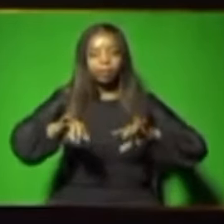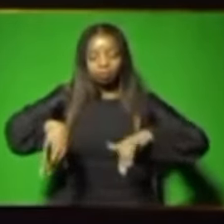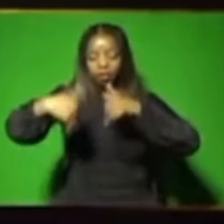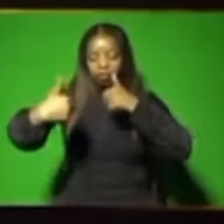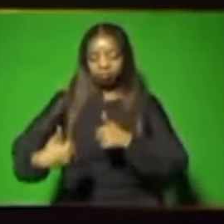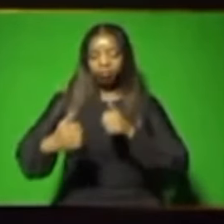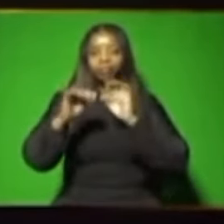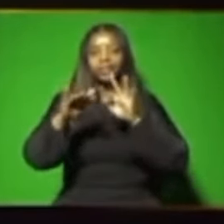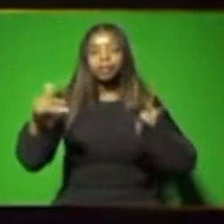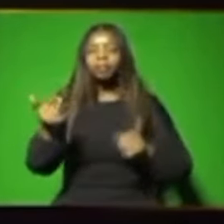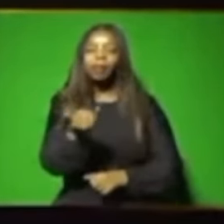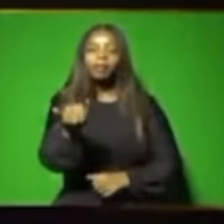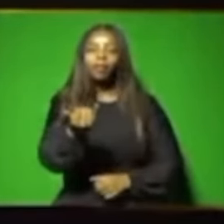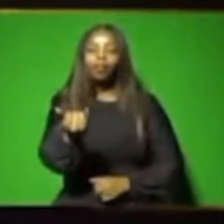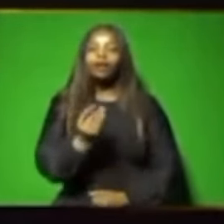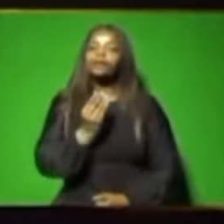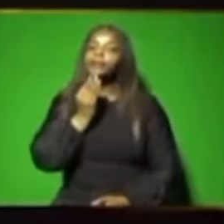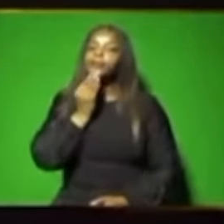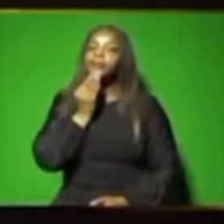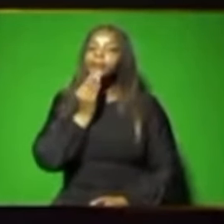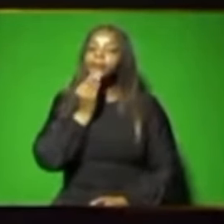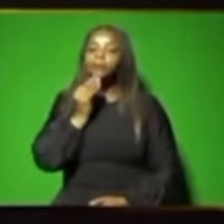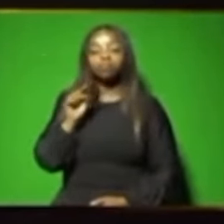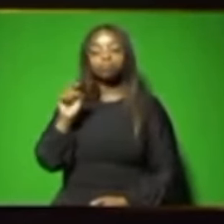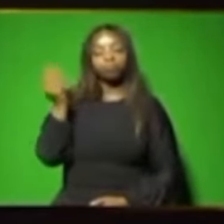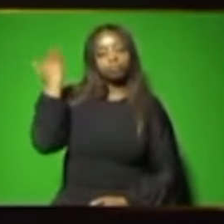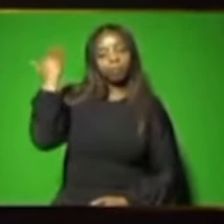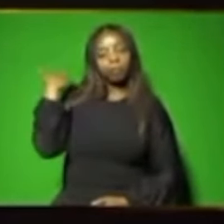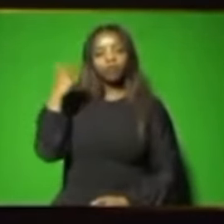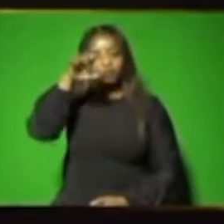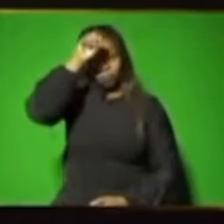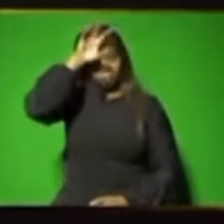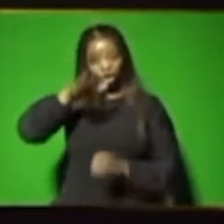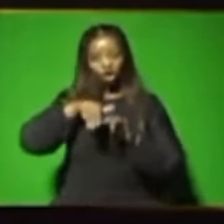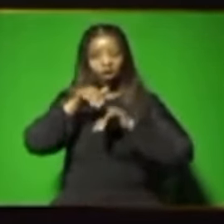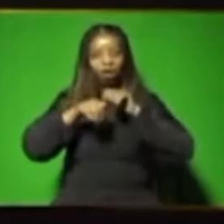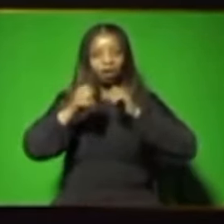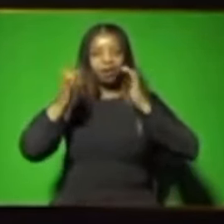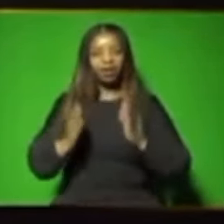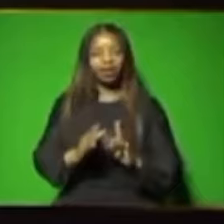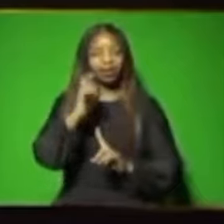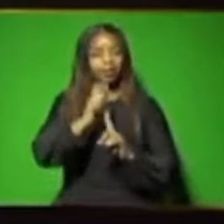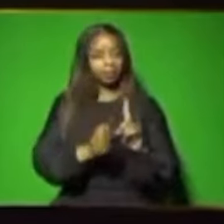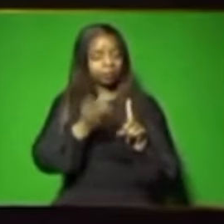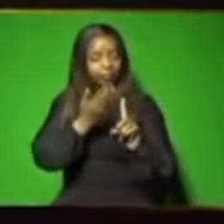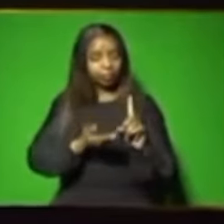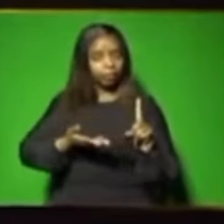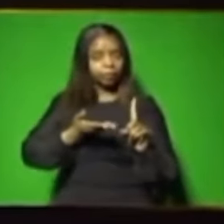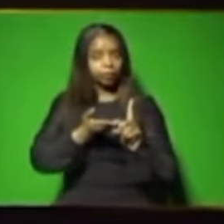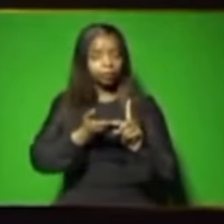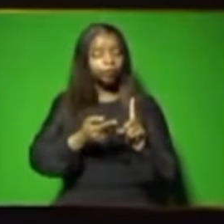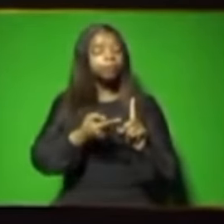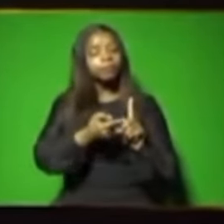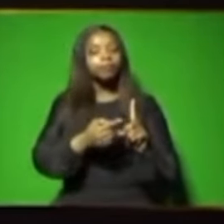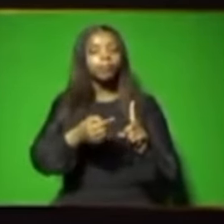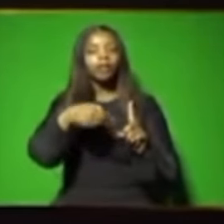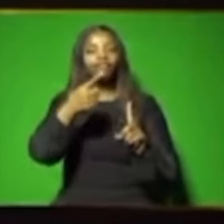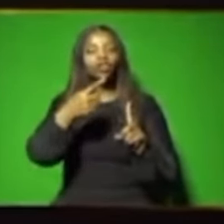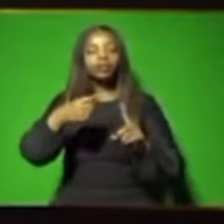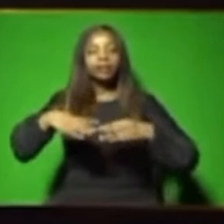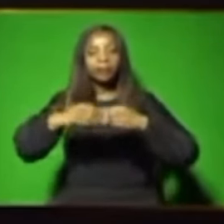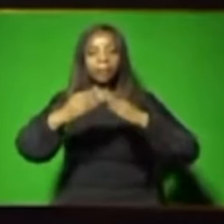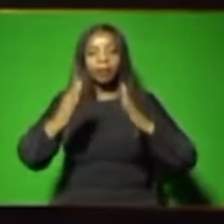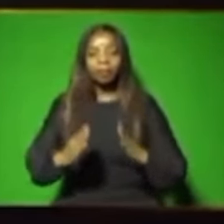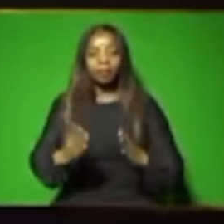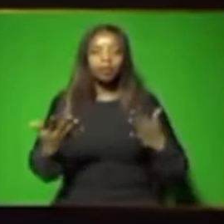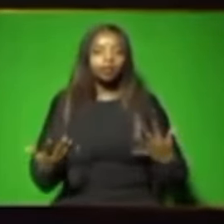Mantashe, who was a miner, who was one of the first members of the National Union of Mine